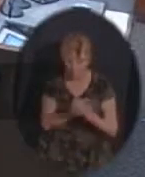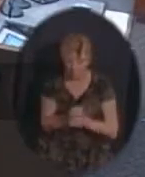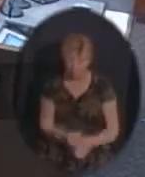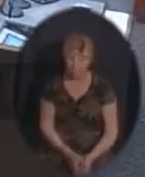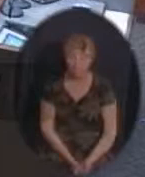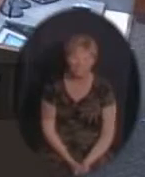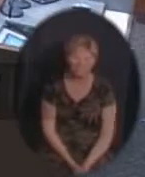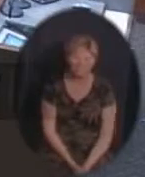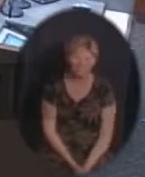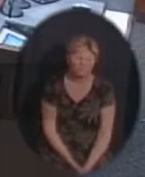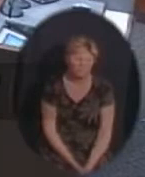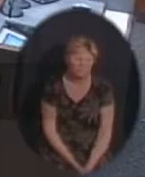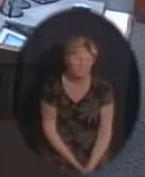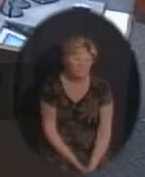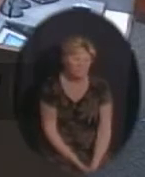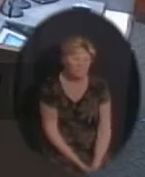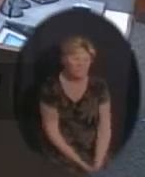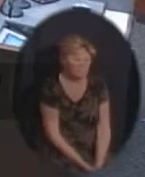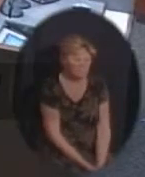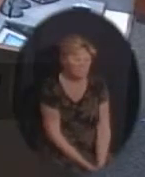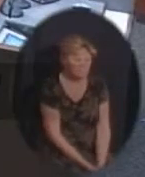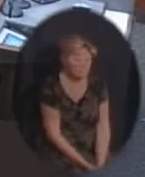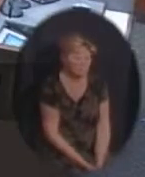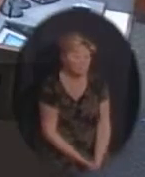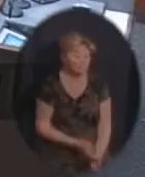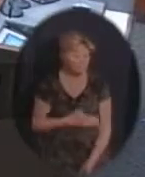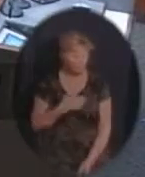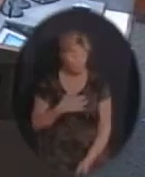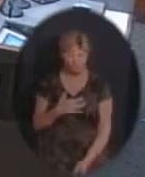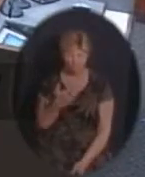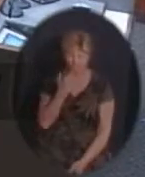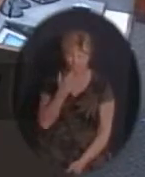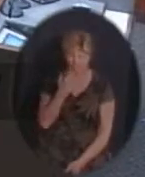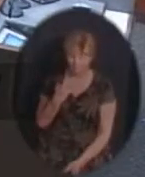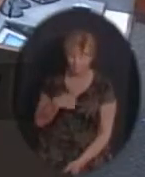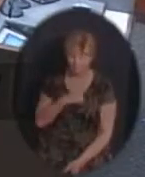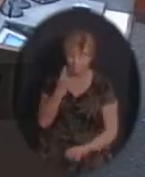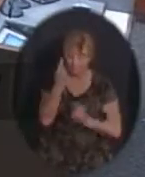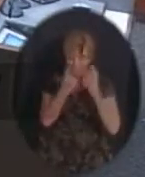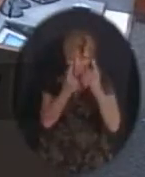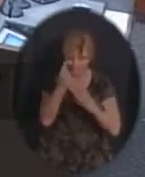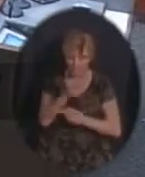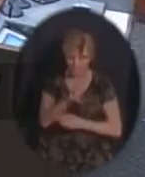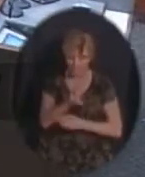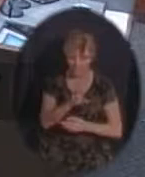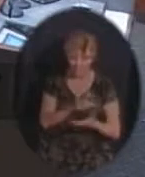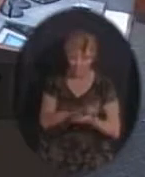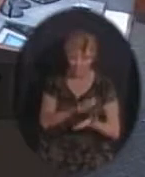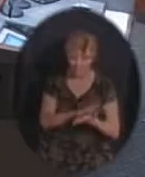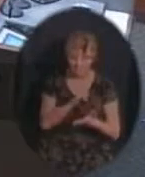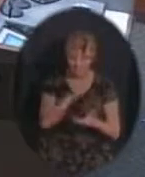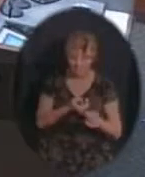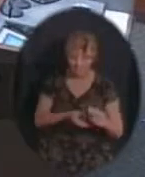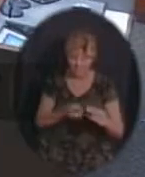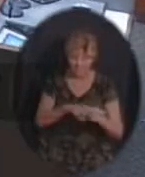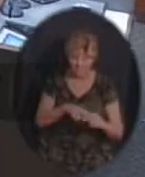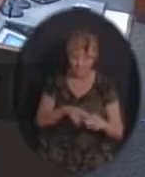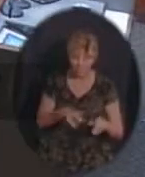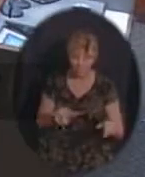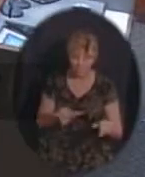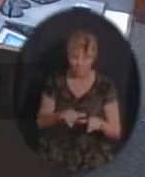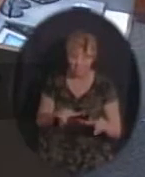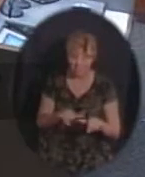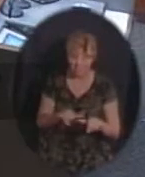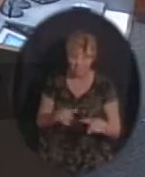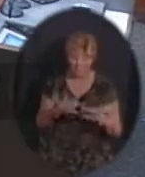It would be my preference that we would consider the 6 schools and not increase the size of it based on the pros and cons that we've discussed here this